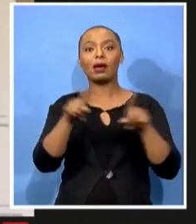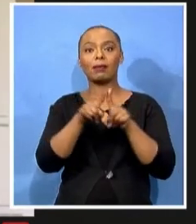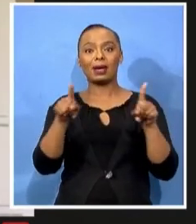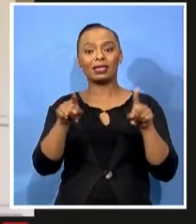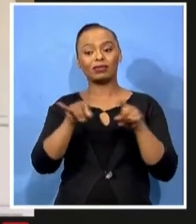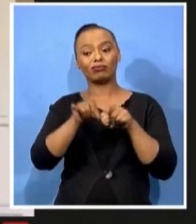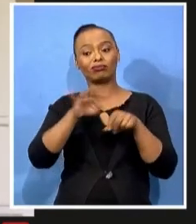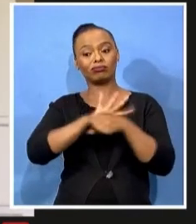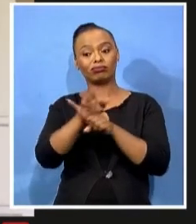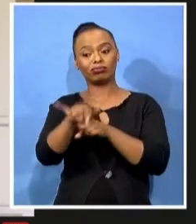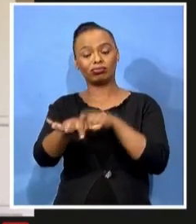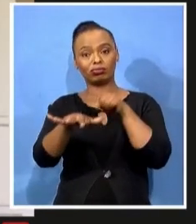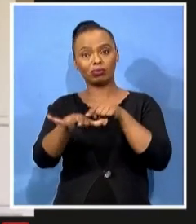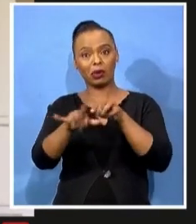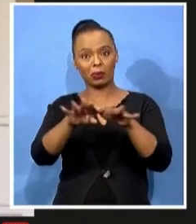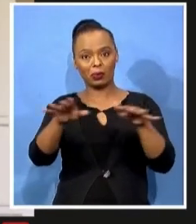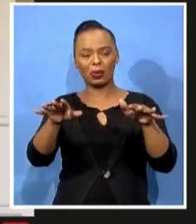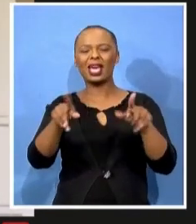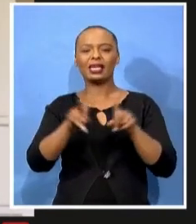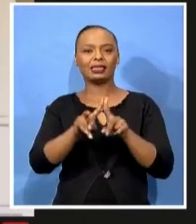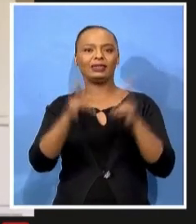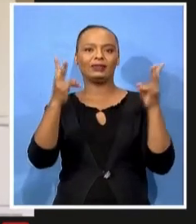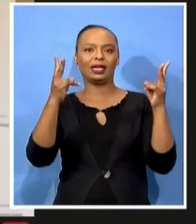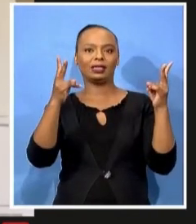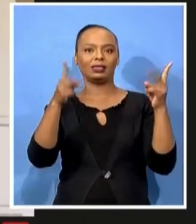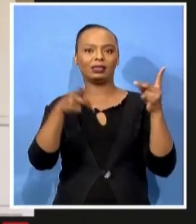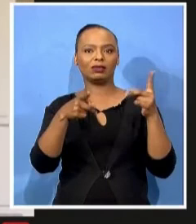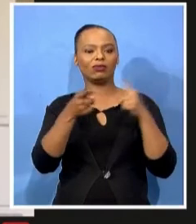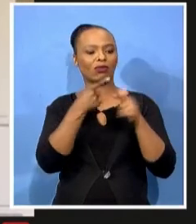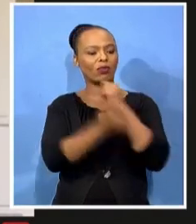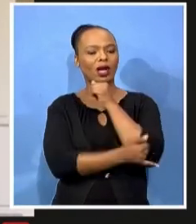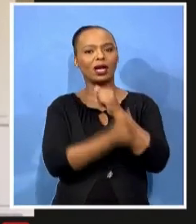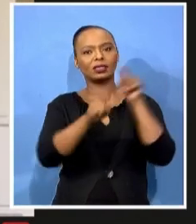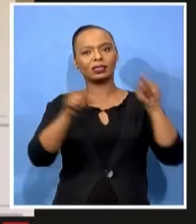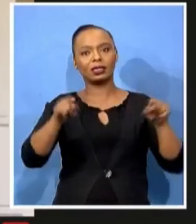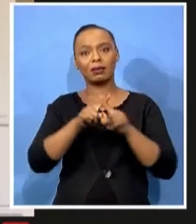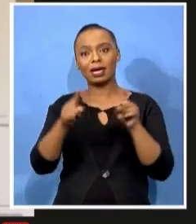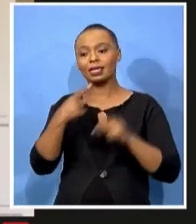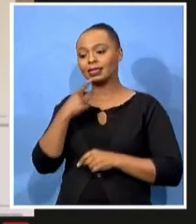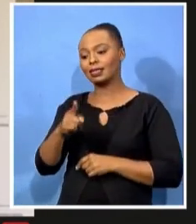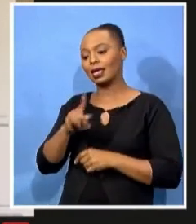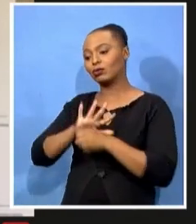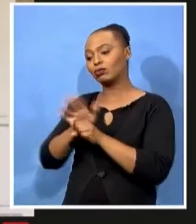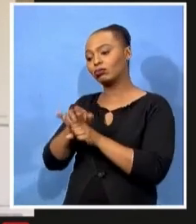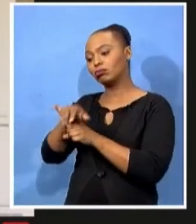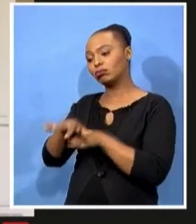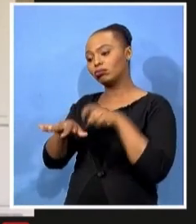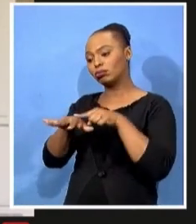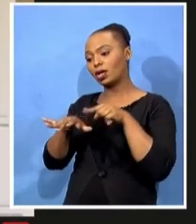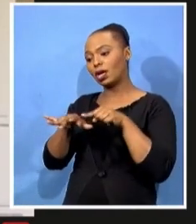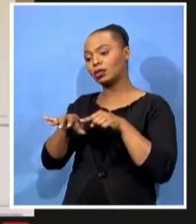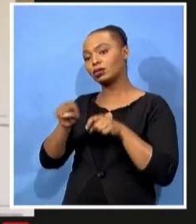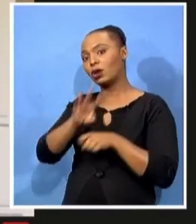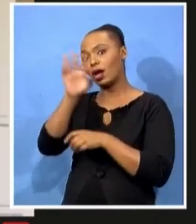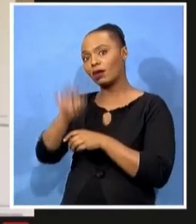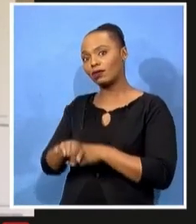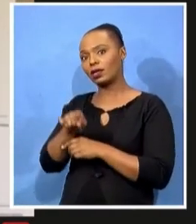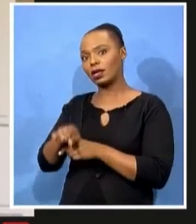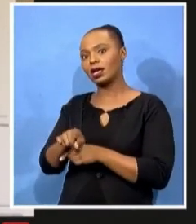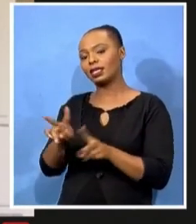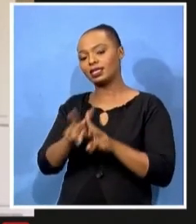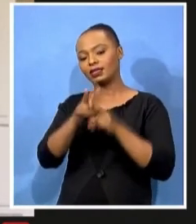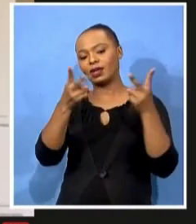that our variant is quite different from the one that's happened in the UK. However, both